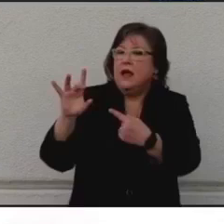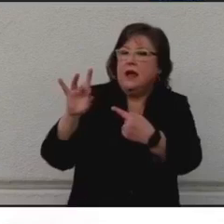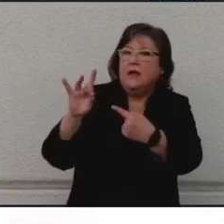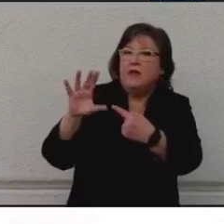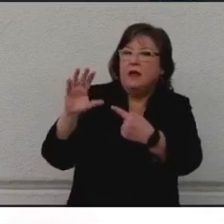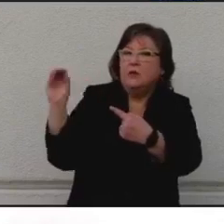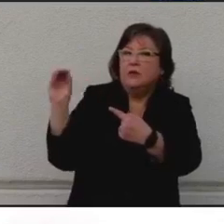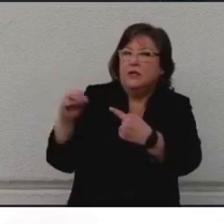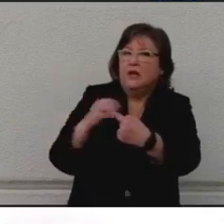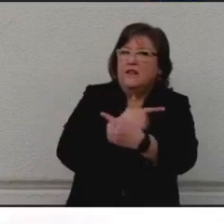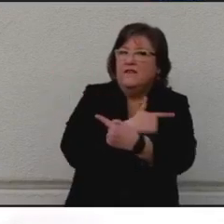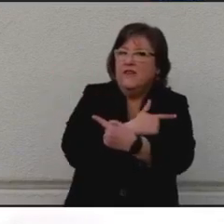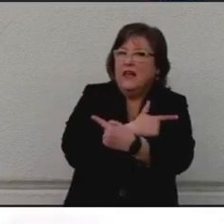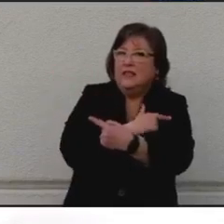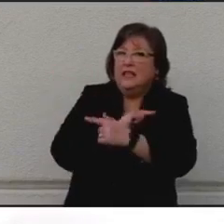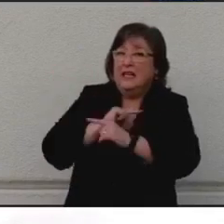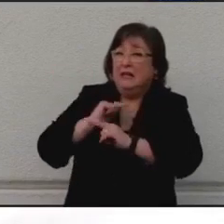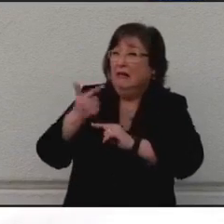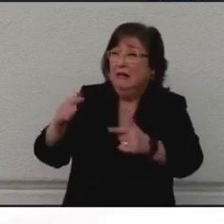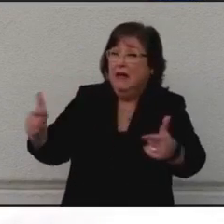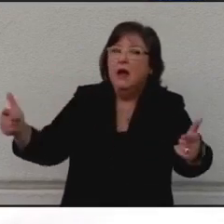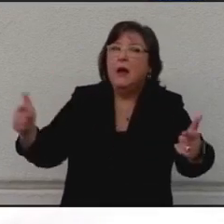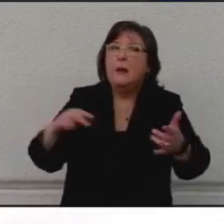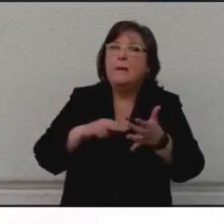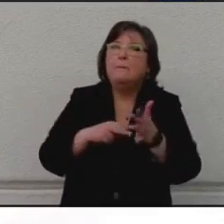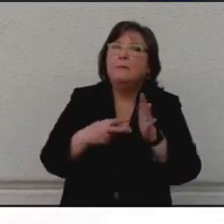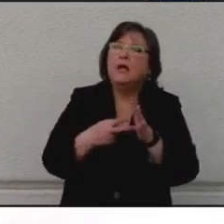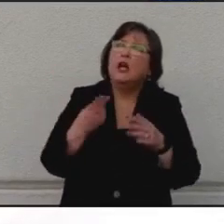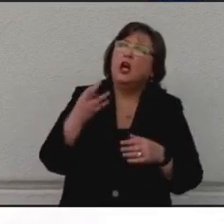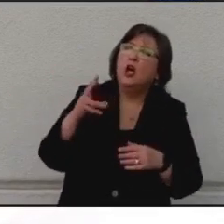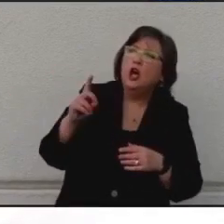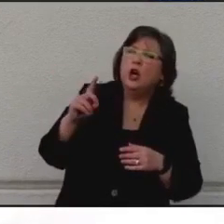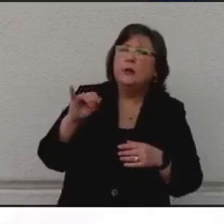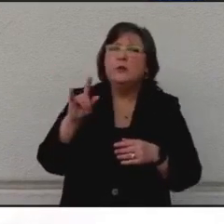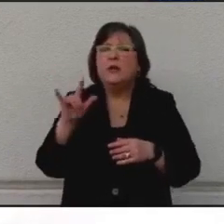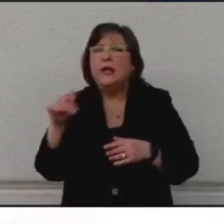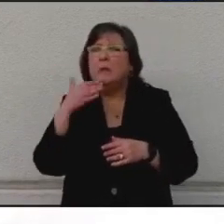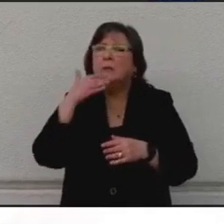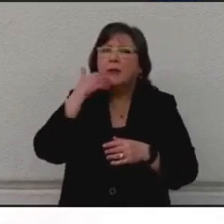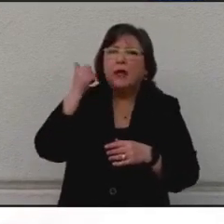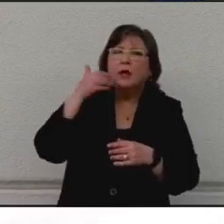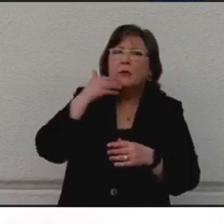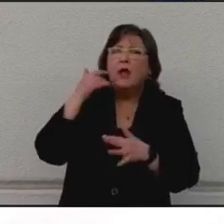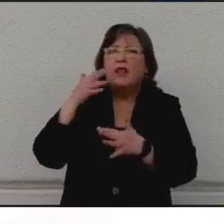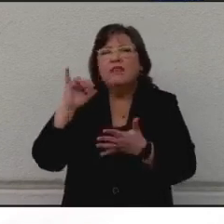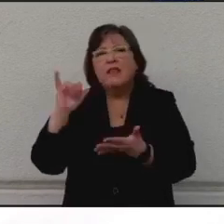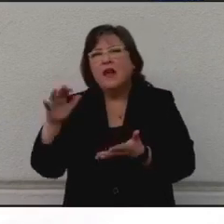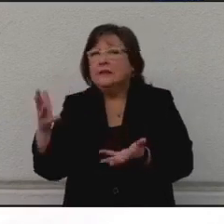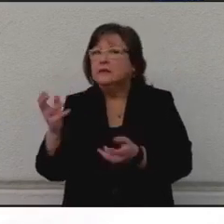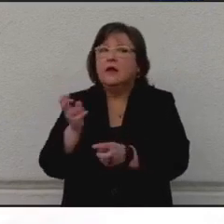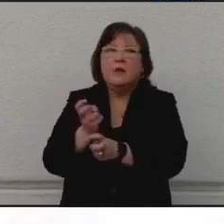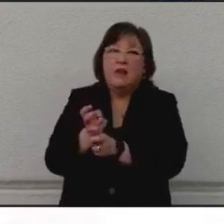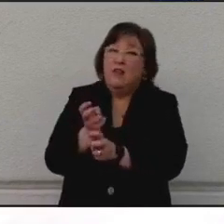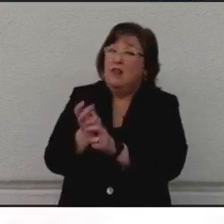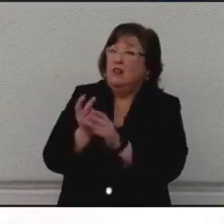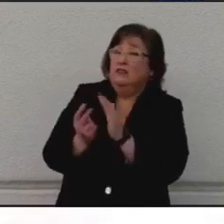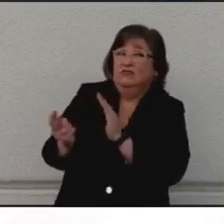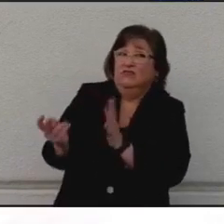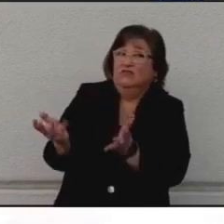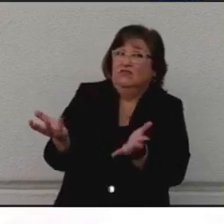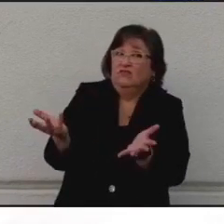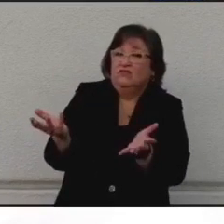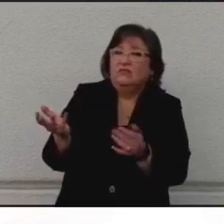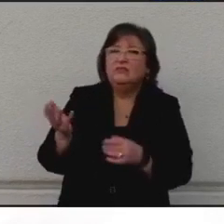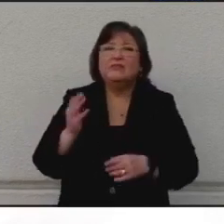bit, hard to say. What we can do, though, is we know in our county, and it's on our website, you